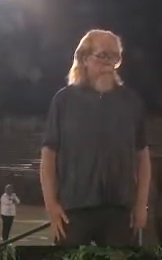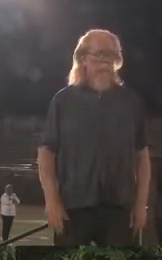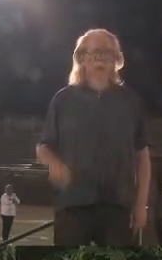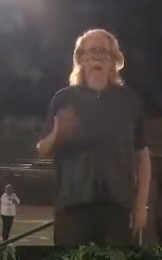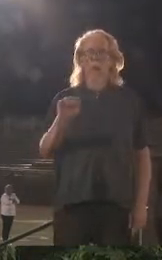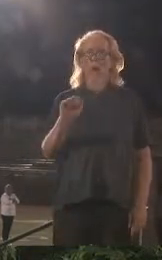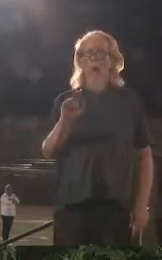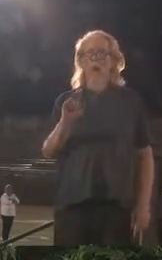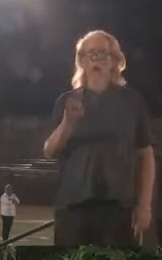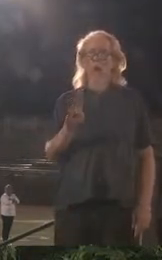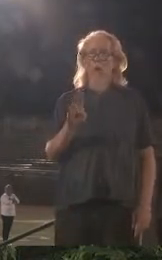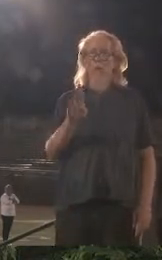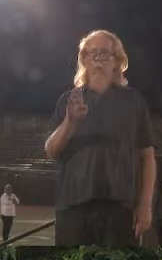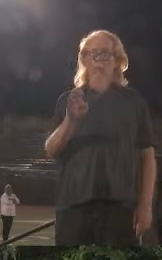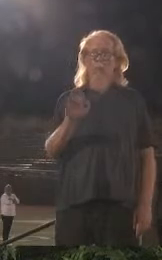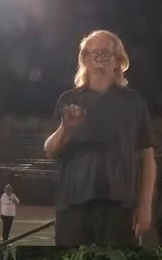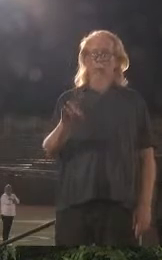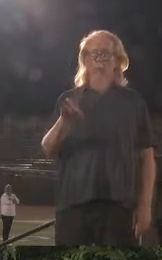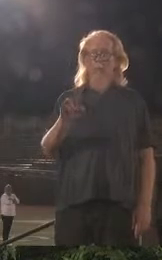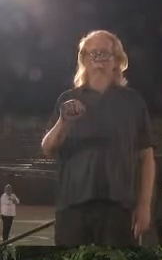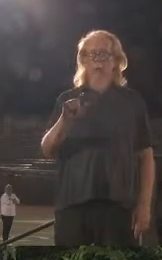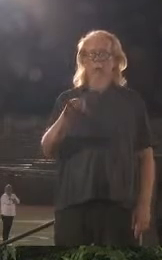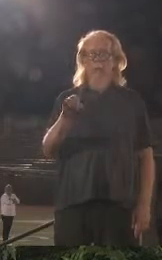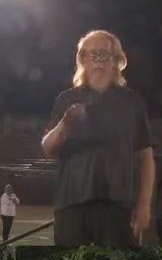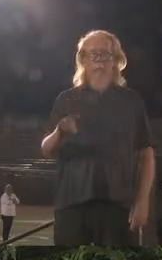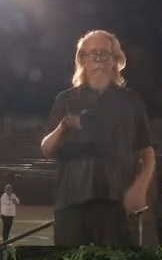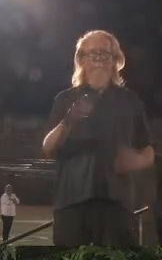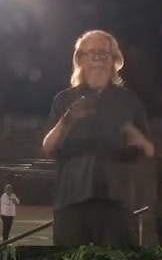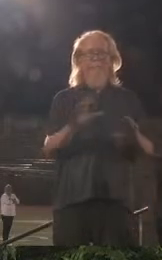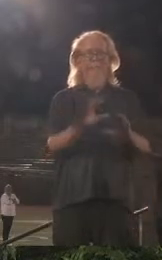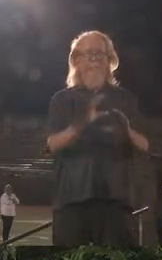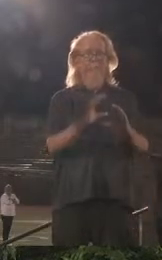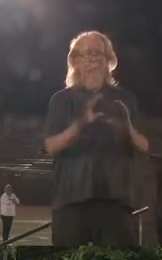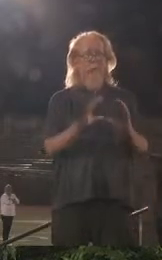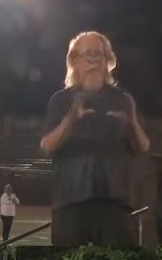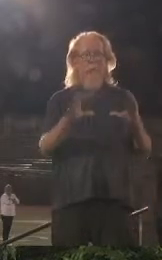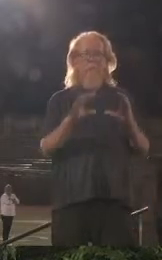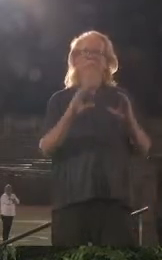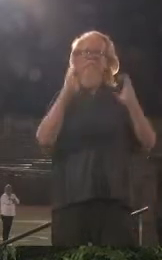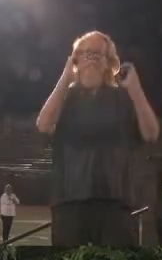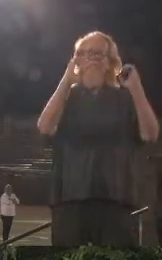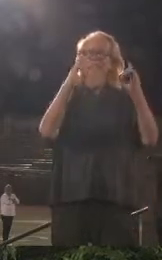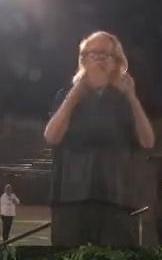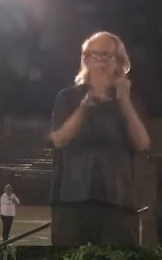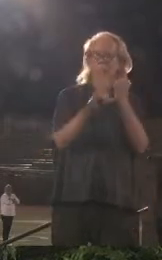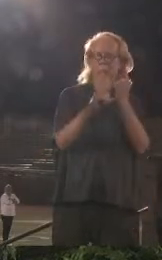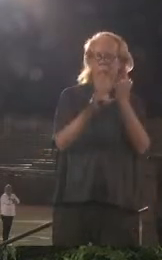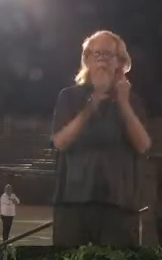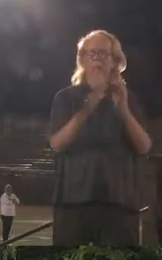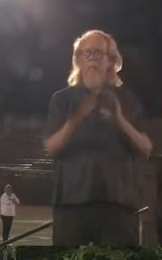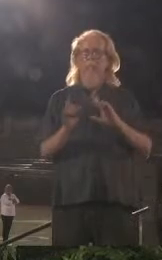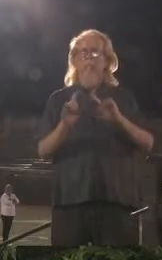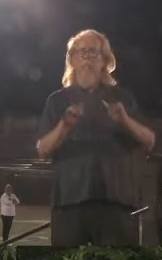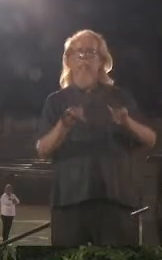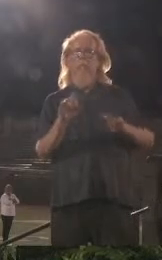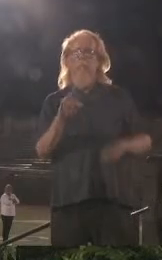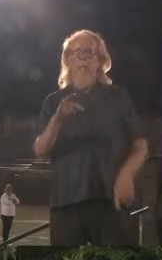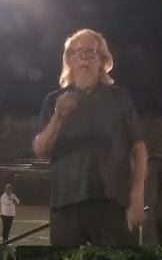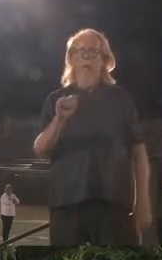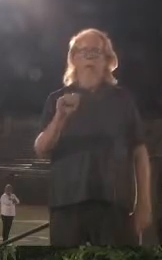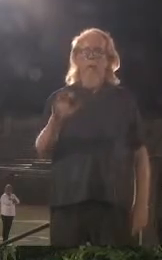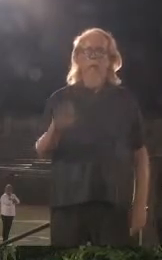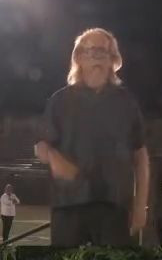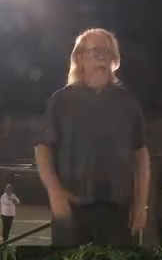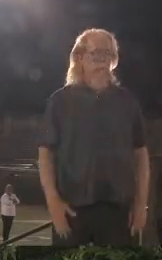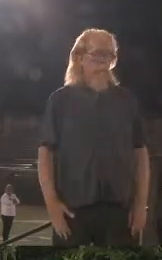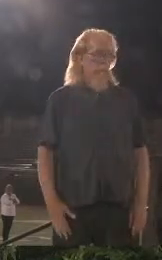Aubrey Virginia Valdez earned a certification as an educational aide and will be attending Palo Alto College.